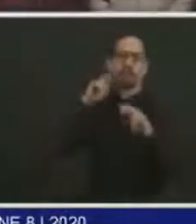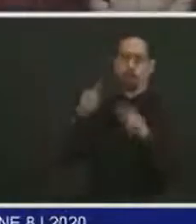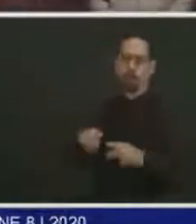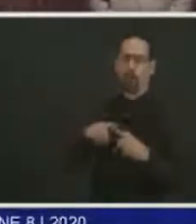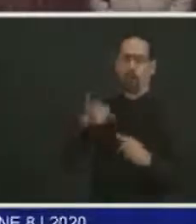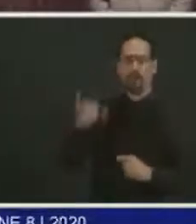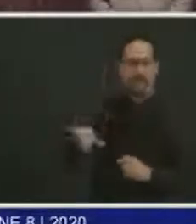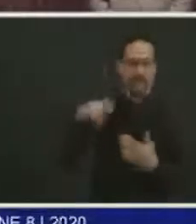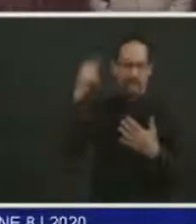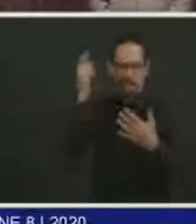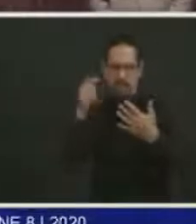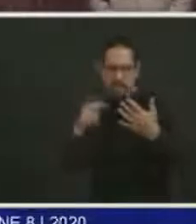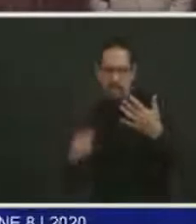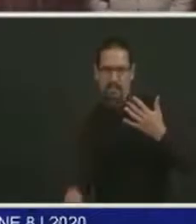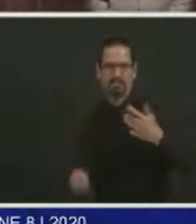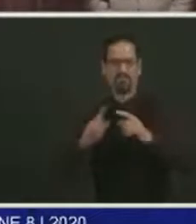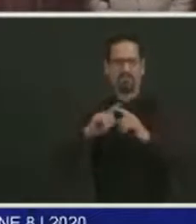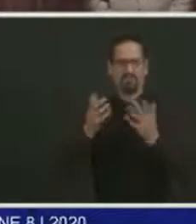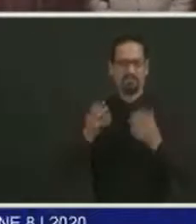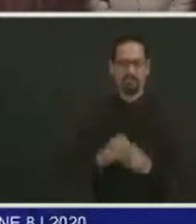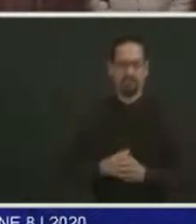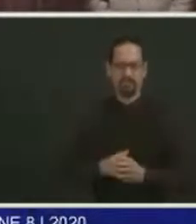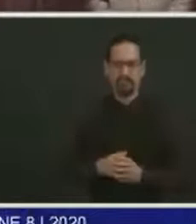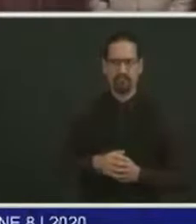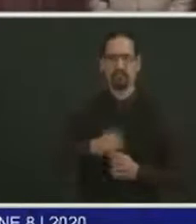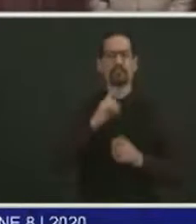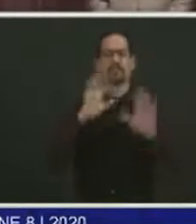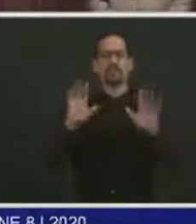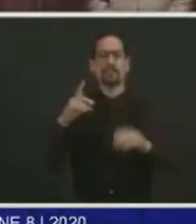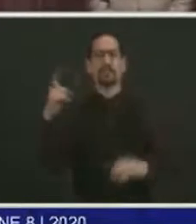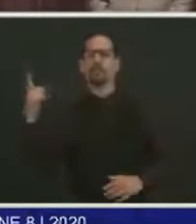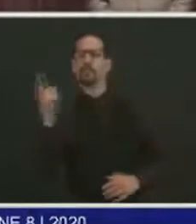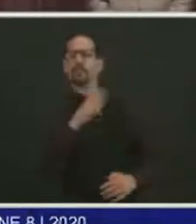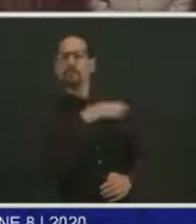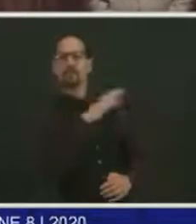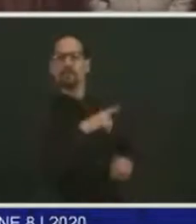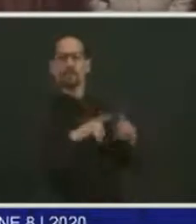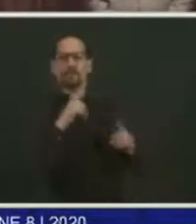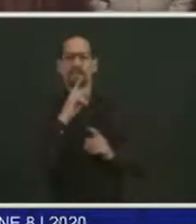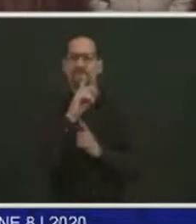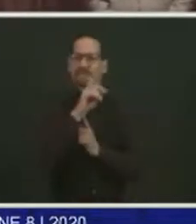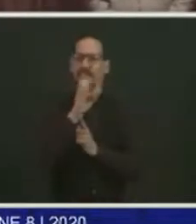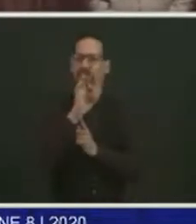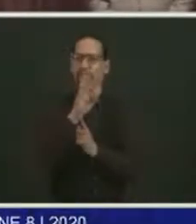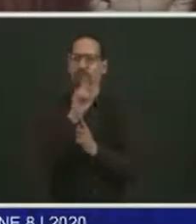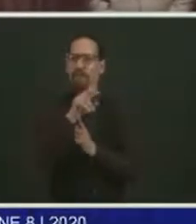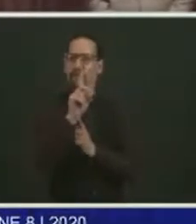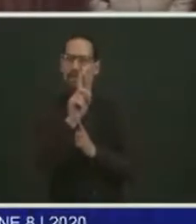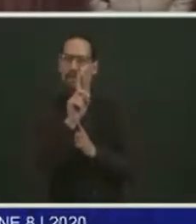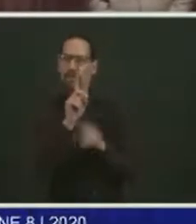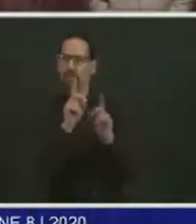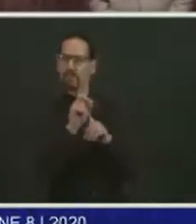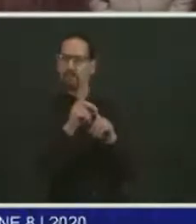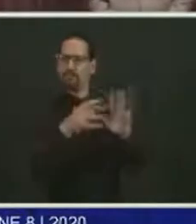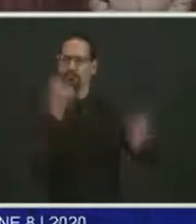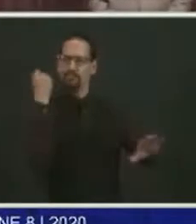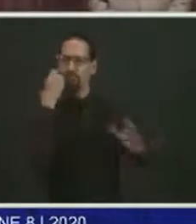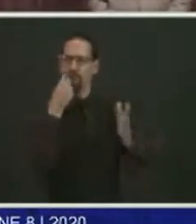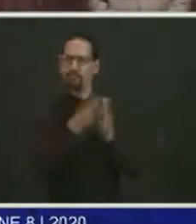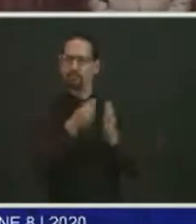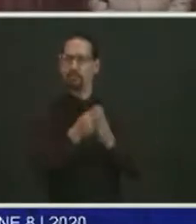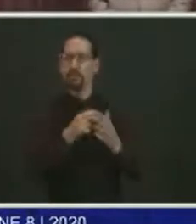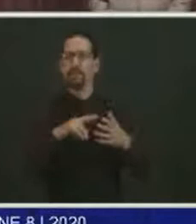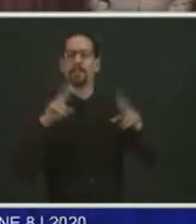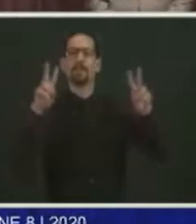the proposal is to defund the police, that's something of a slogan, not really intended literally. The idea,